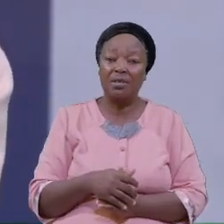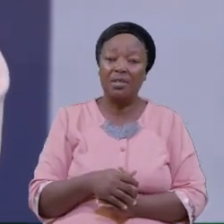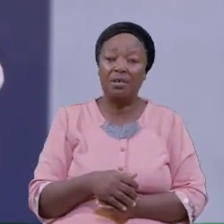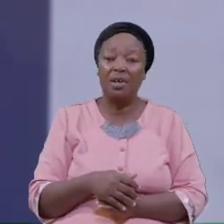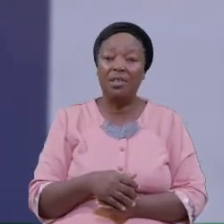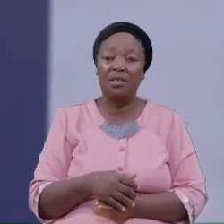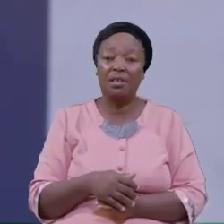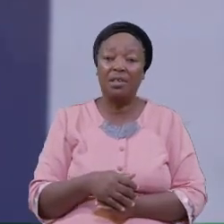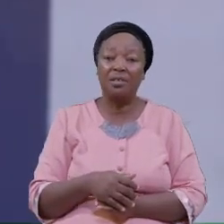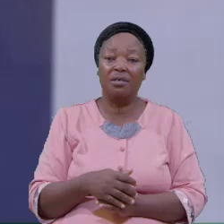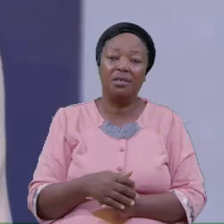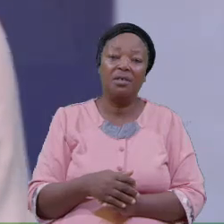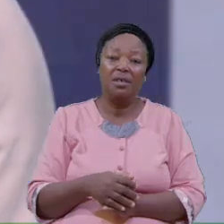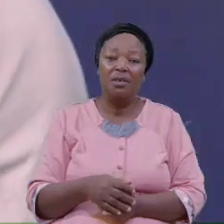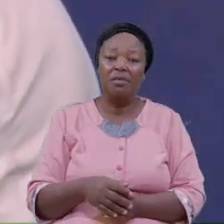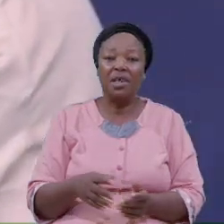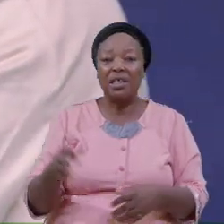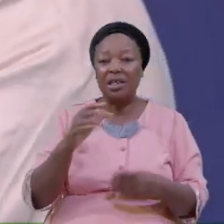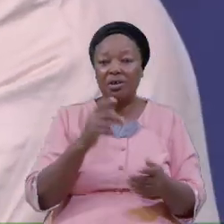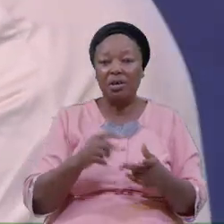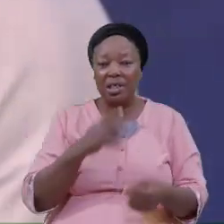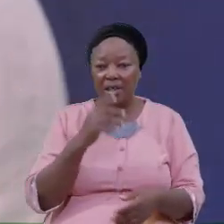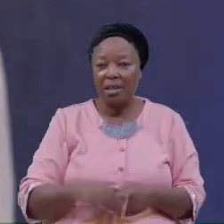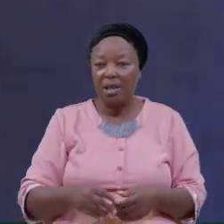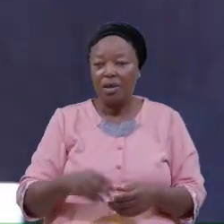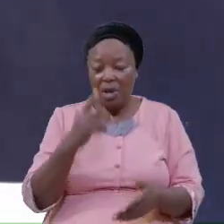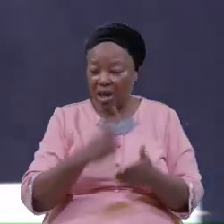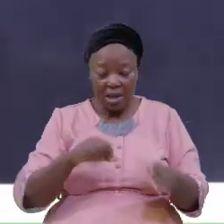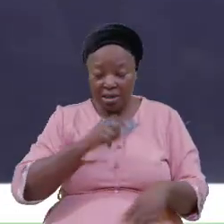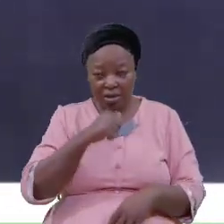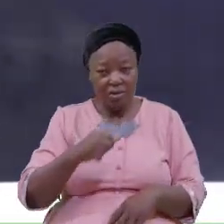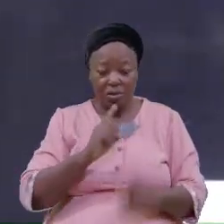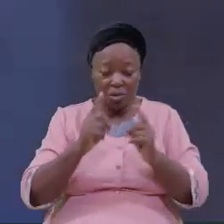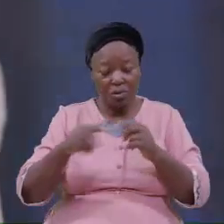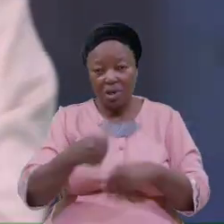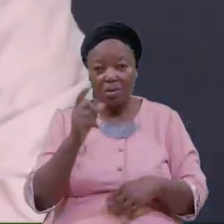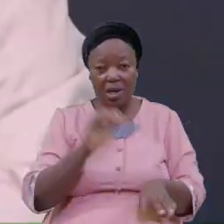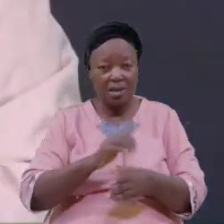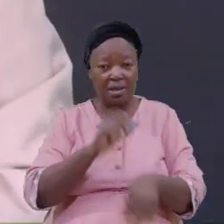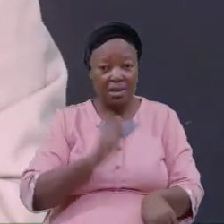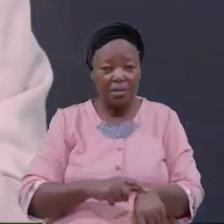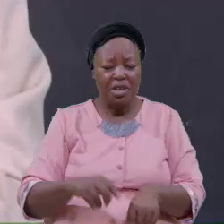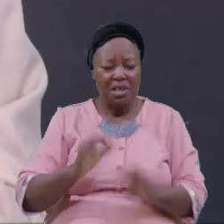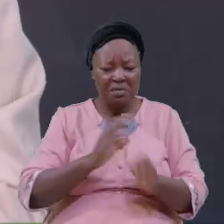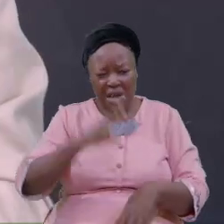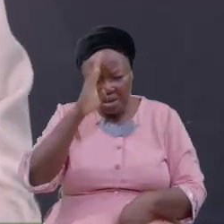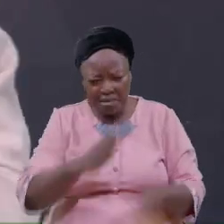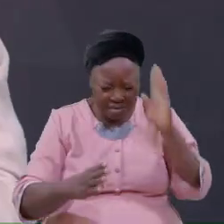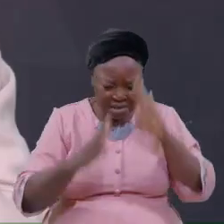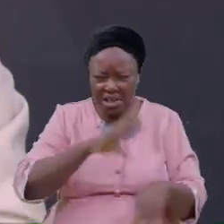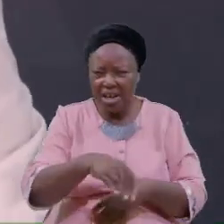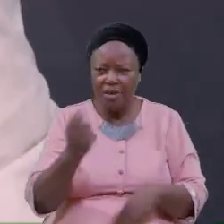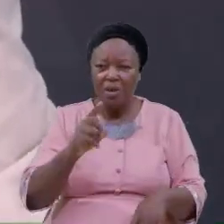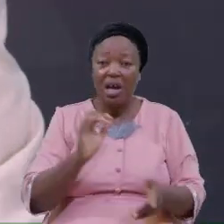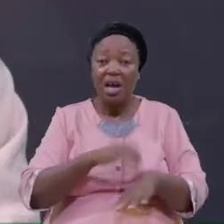I couldn't hate anybody at that time. If I greeted them and they did not